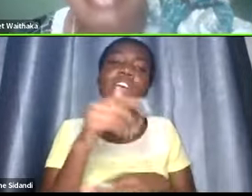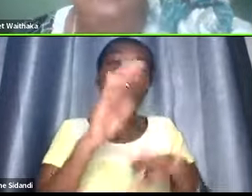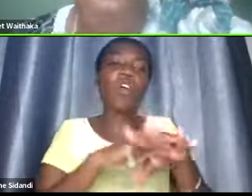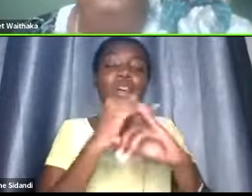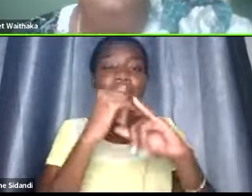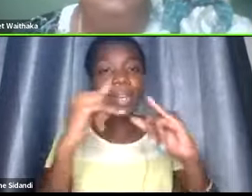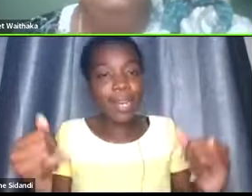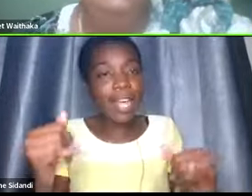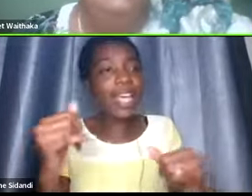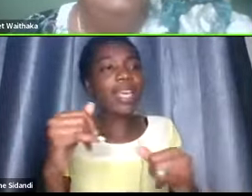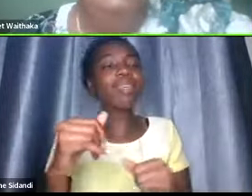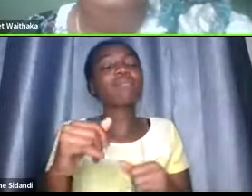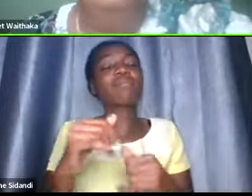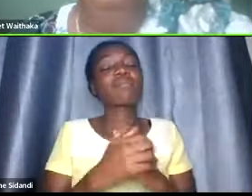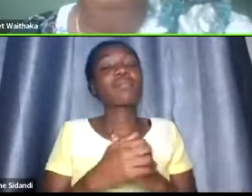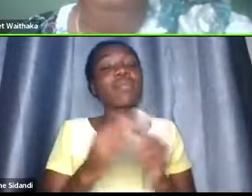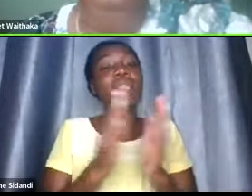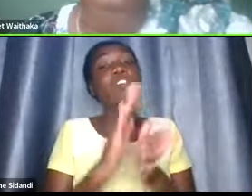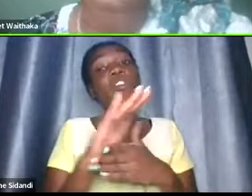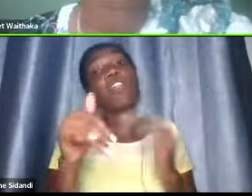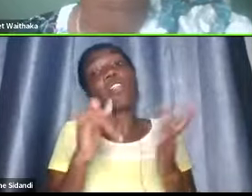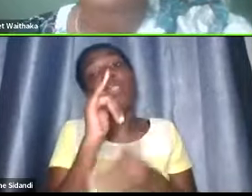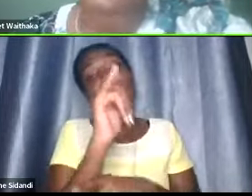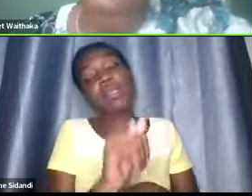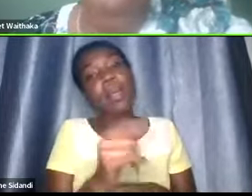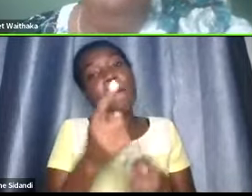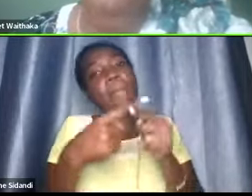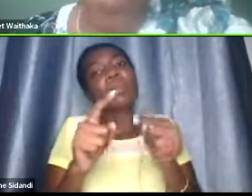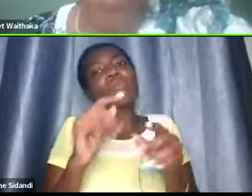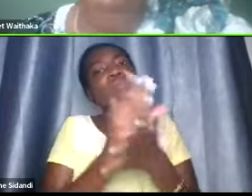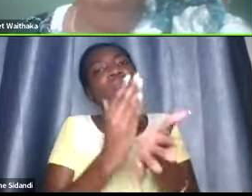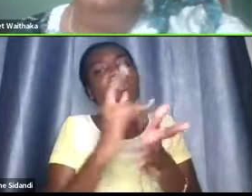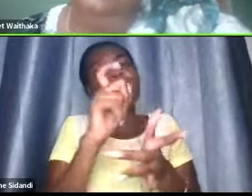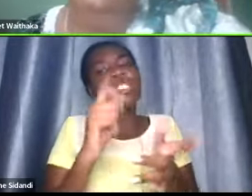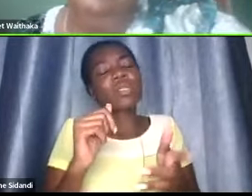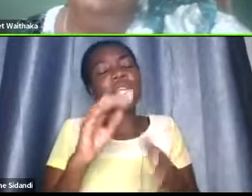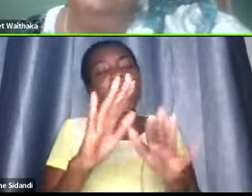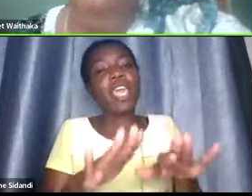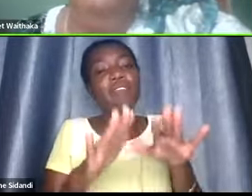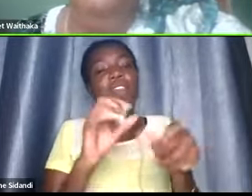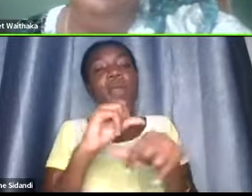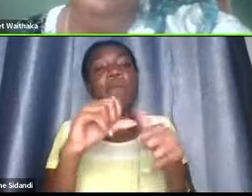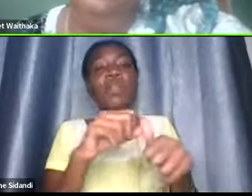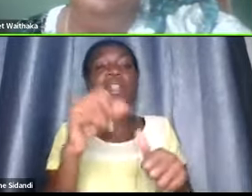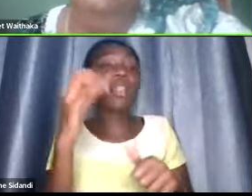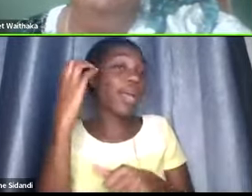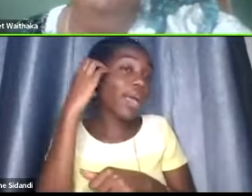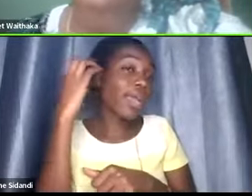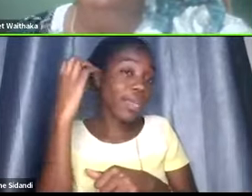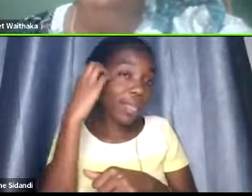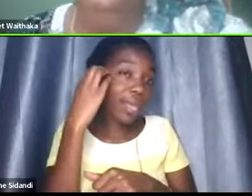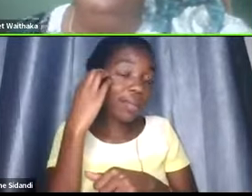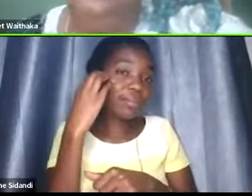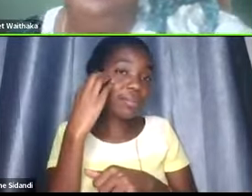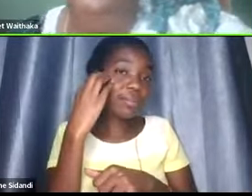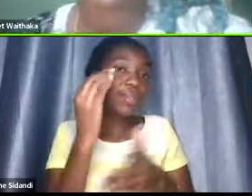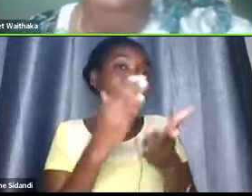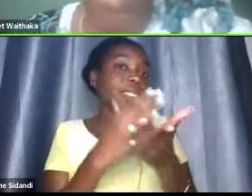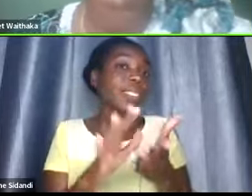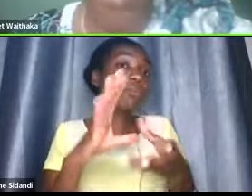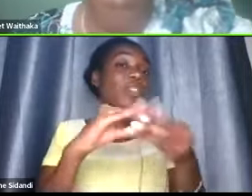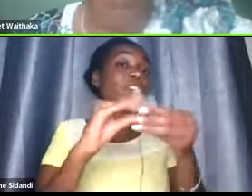offline, and all that. But of course, you have to be very careful about some of the careers, some of the innovations that you